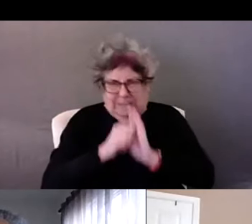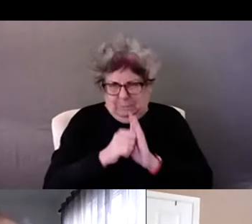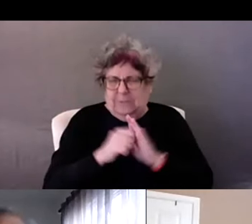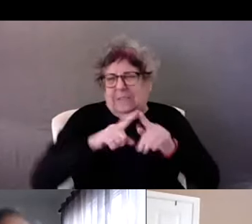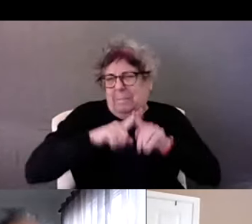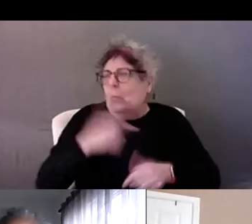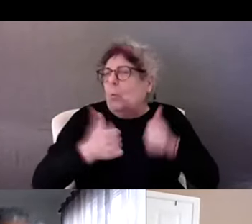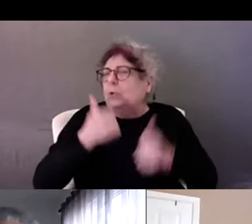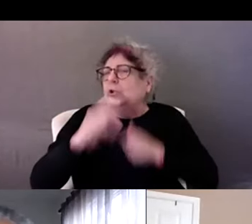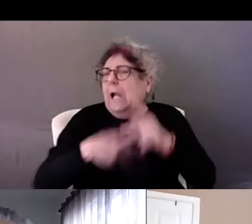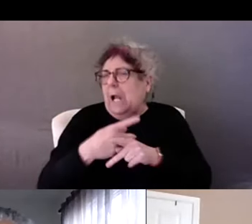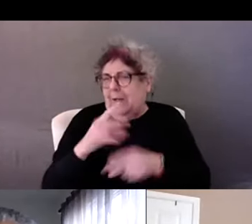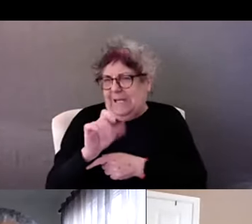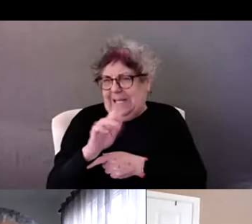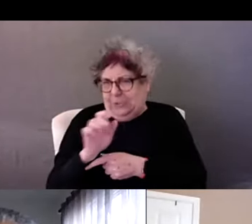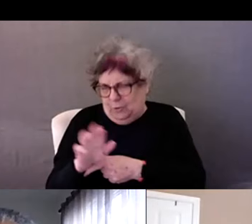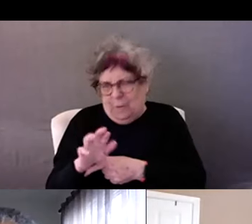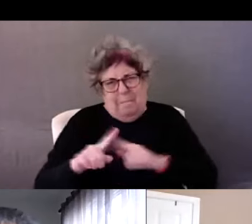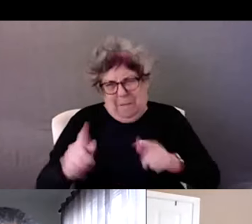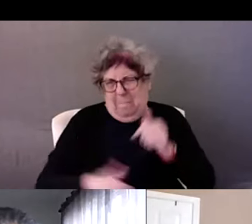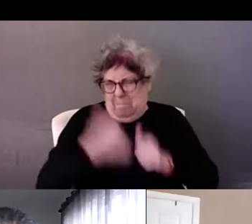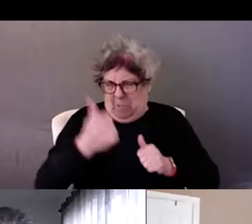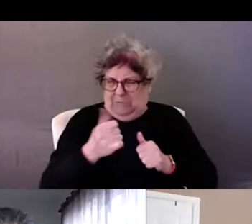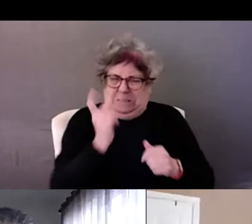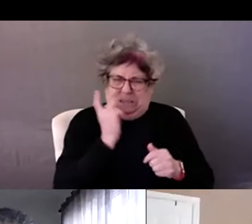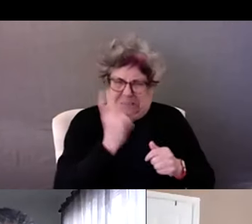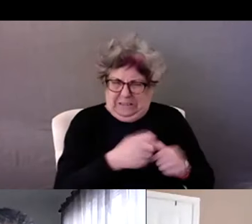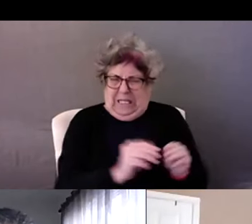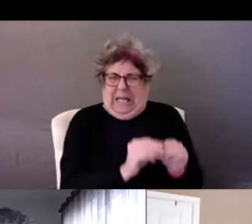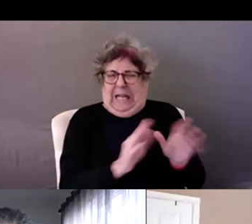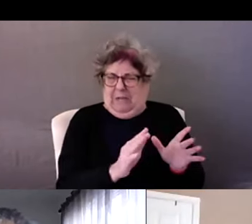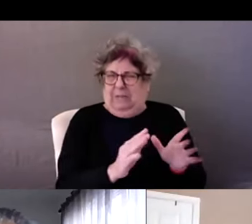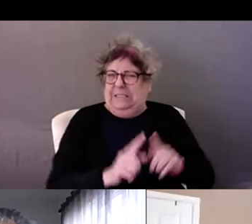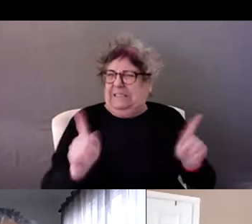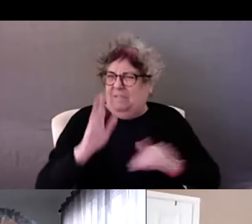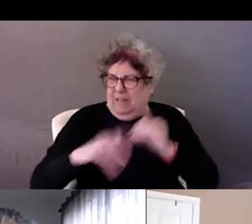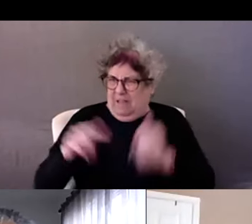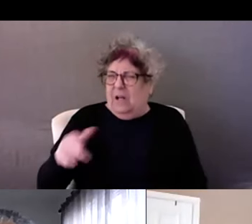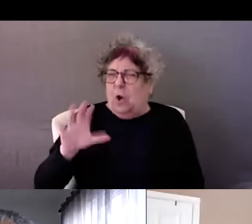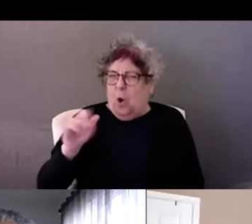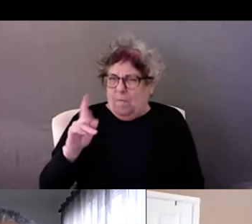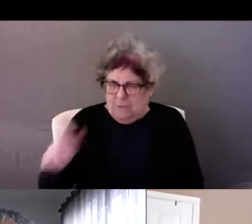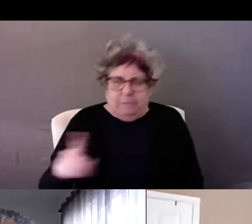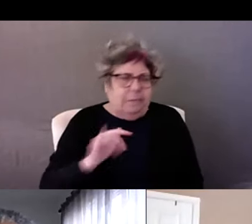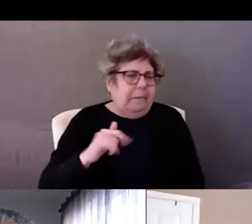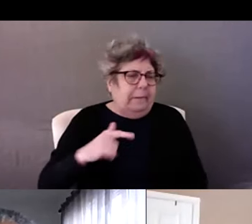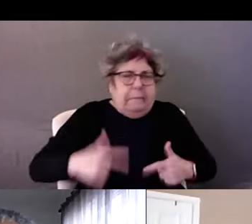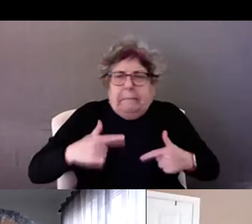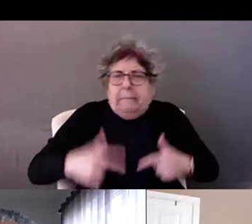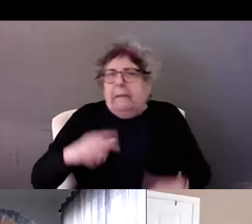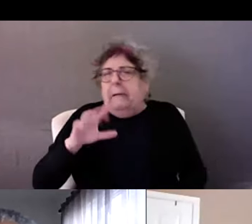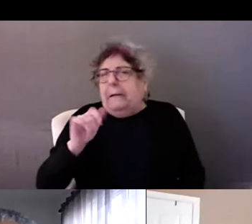about. Mm. But most of those are easily discerned from COVID. There, you know, lung cancer can present as a cough and feeling tired and a